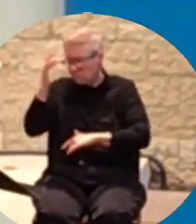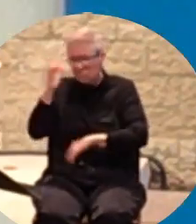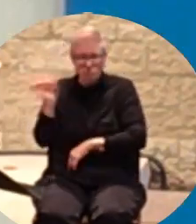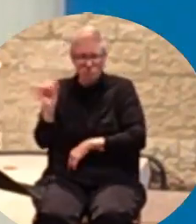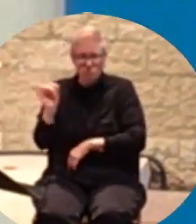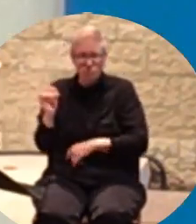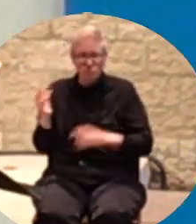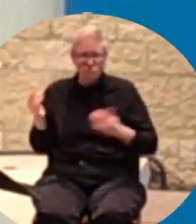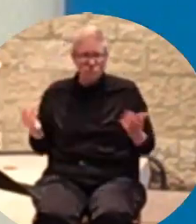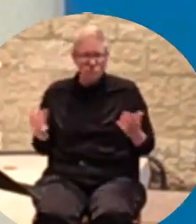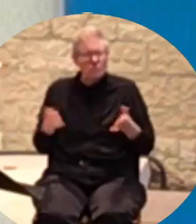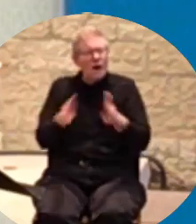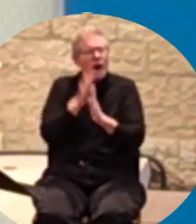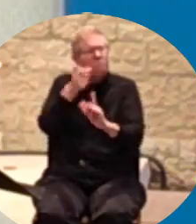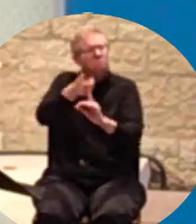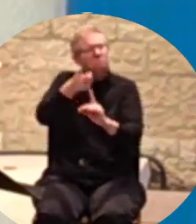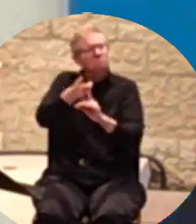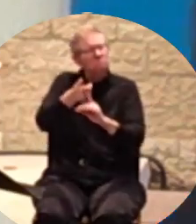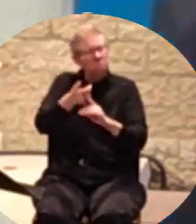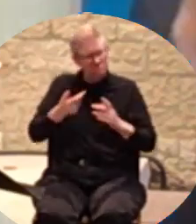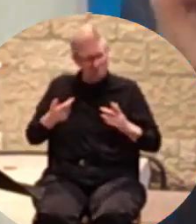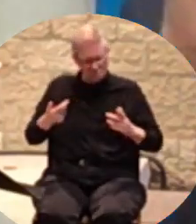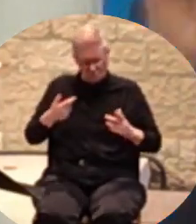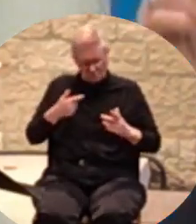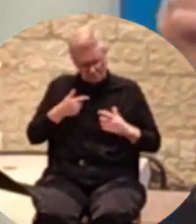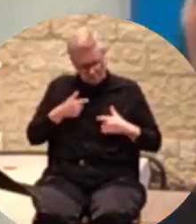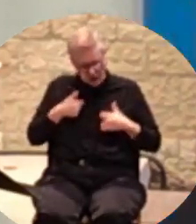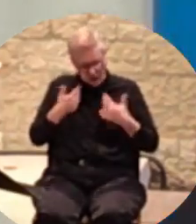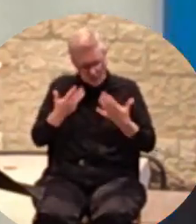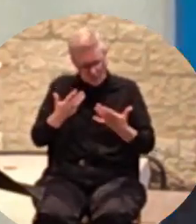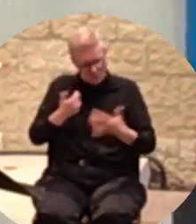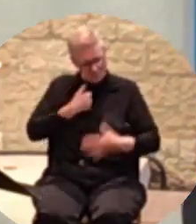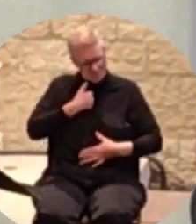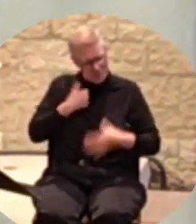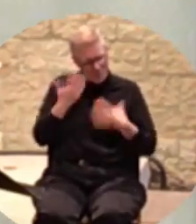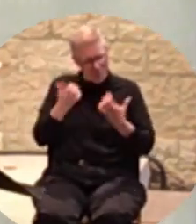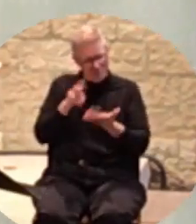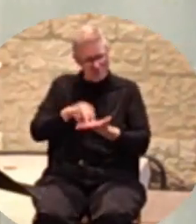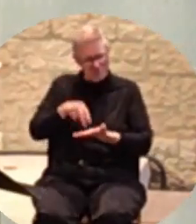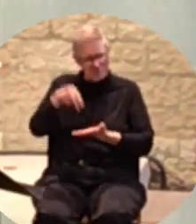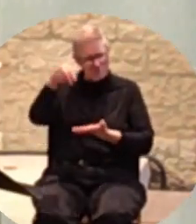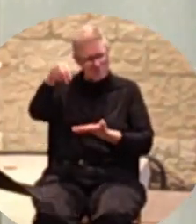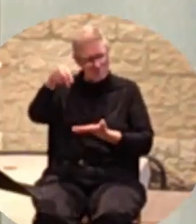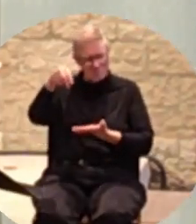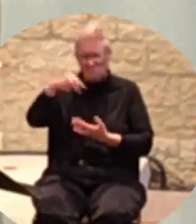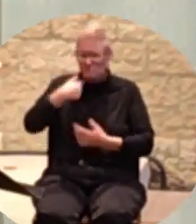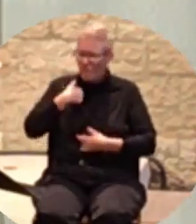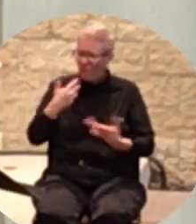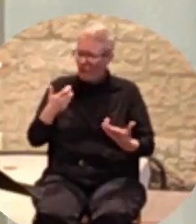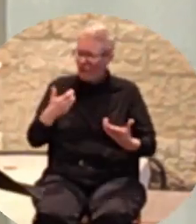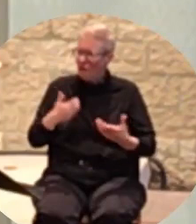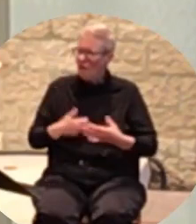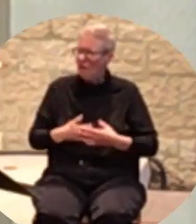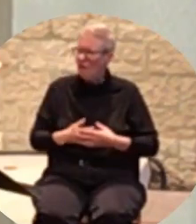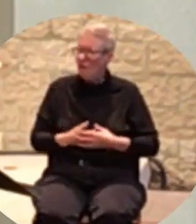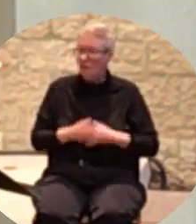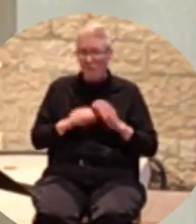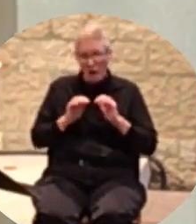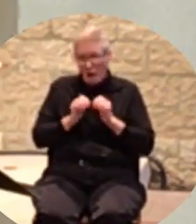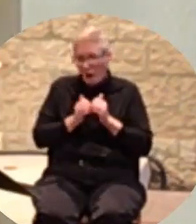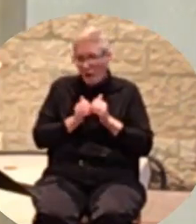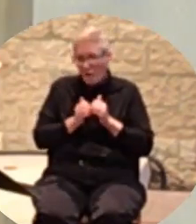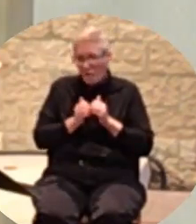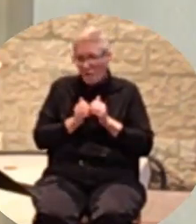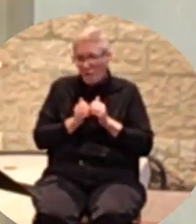Ask yourself, I want to be resurrected. I want to be resurrected. And the way to do